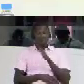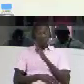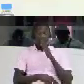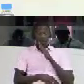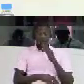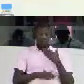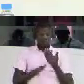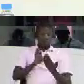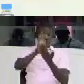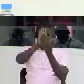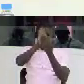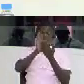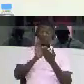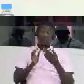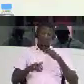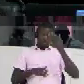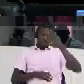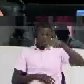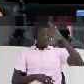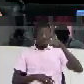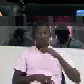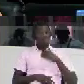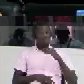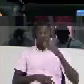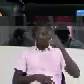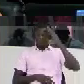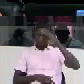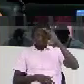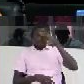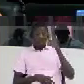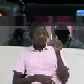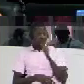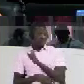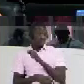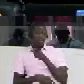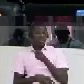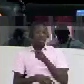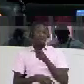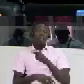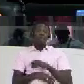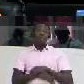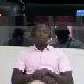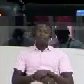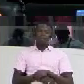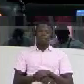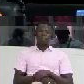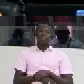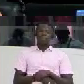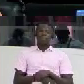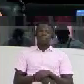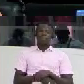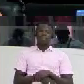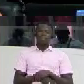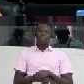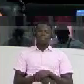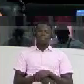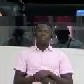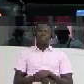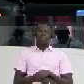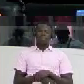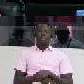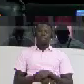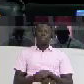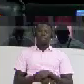is an offense. te maa ngi laa dénku ne soo waatee ba pare ba nga waxuloo dëgga ci kanam commission bi loolu dafa mel ni yàq nga